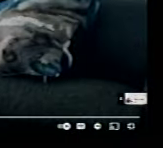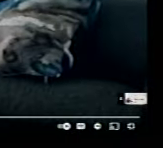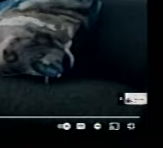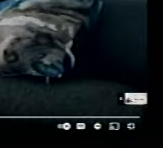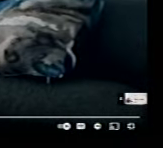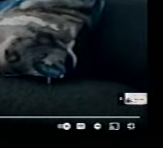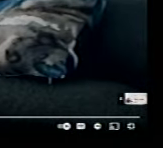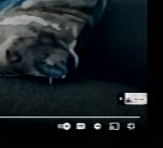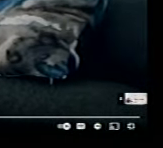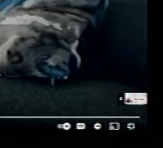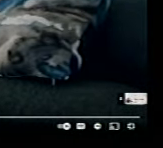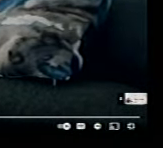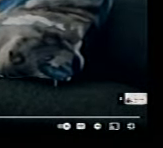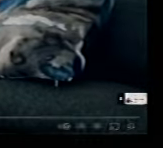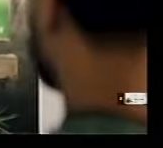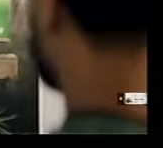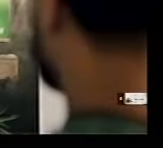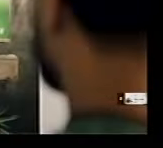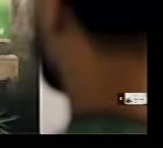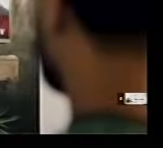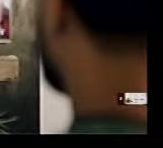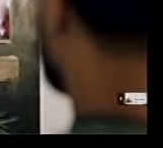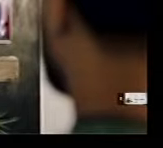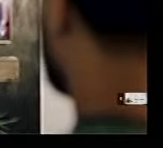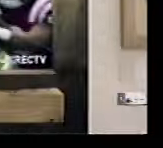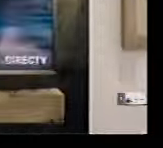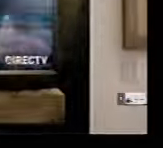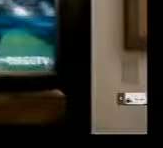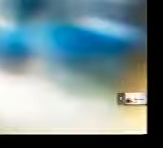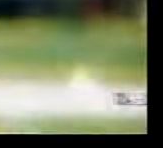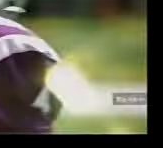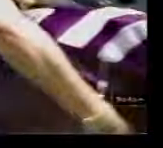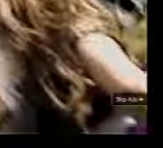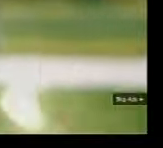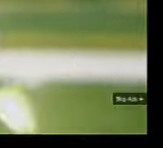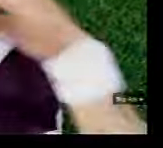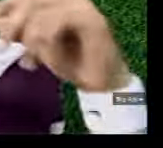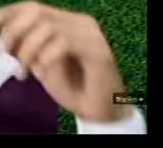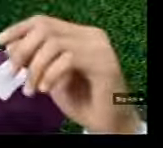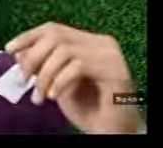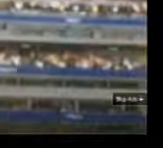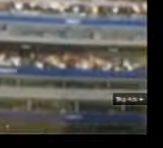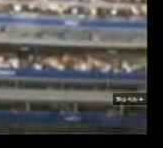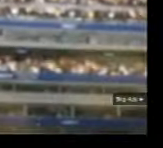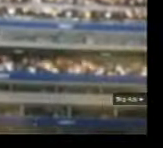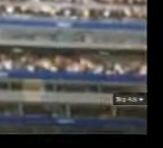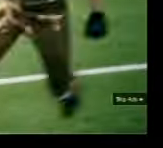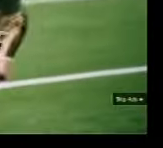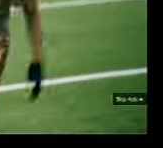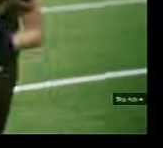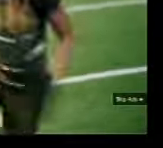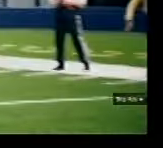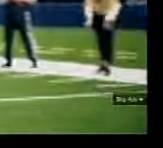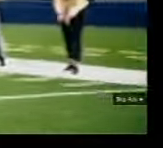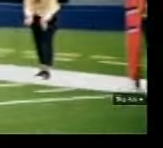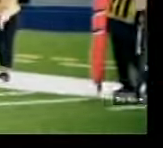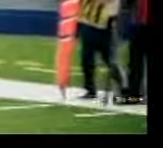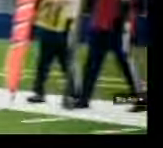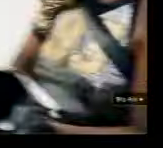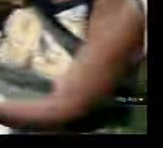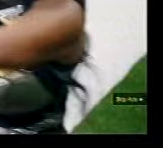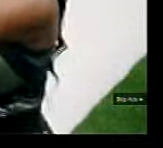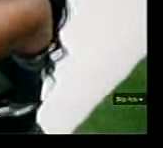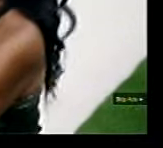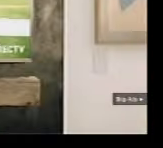I can get live TV and on demand together. Football, Housewives. Football, Housewives. Whoops. I just wanted to